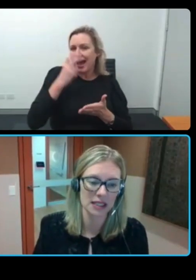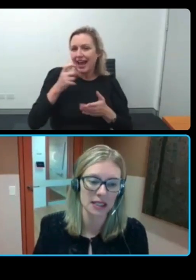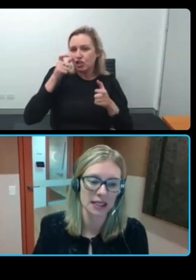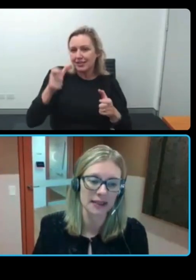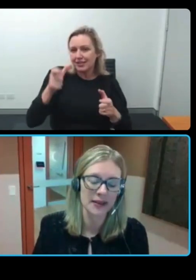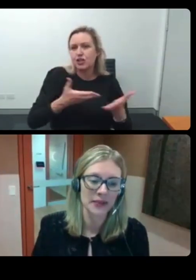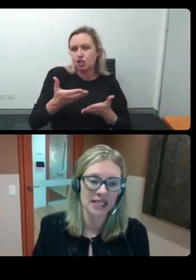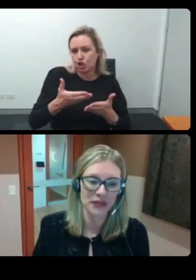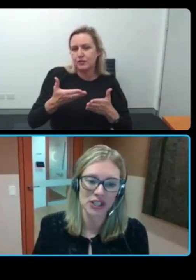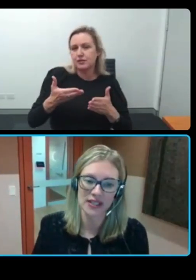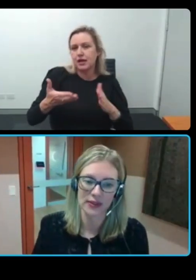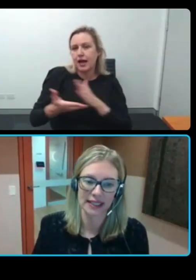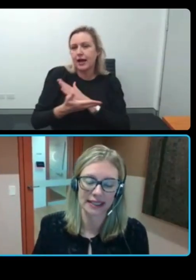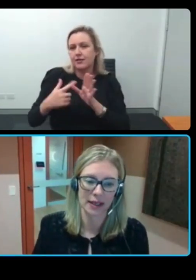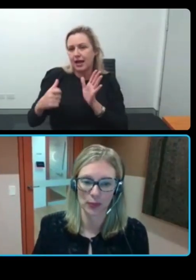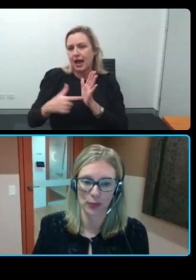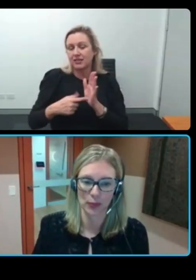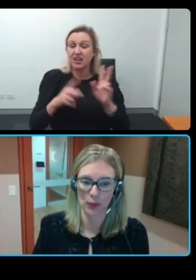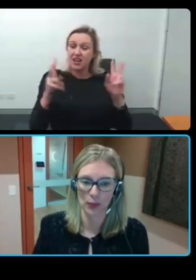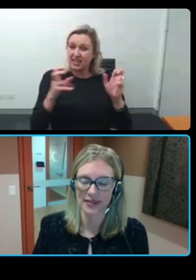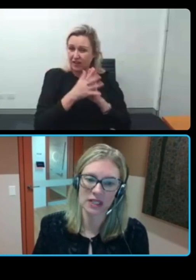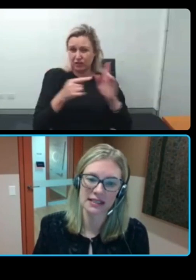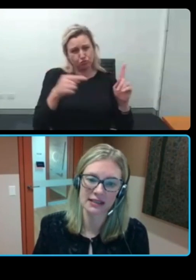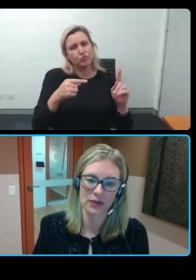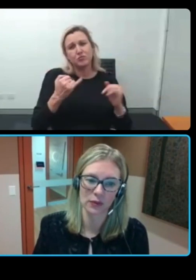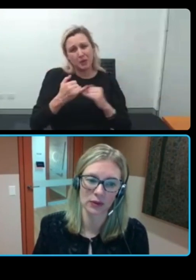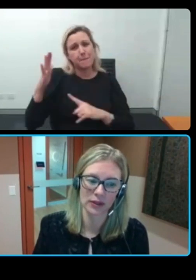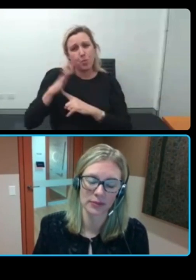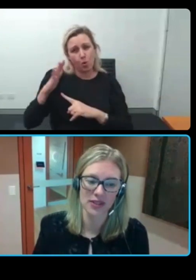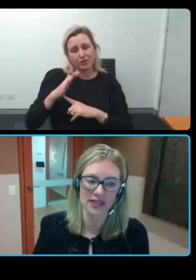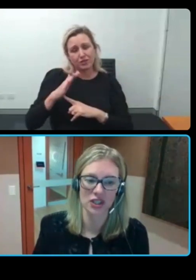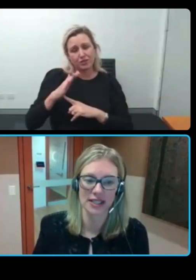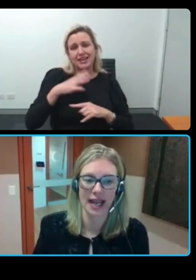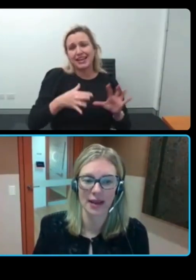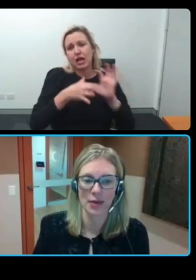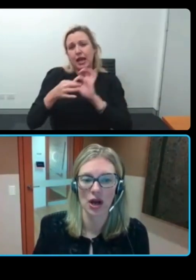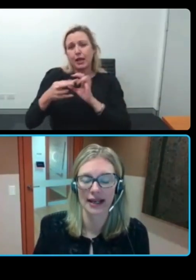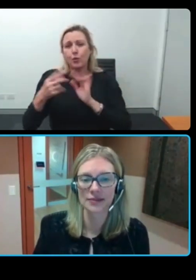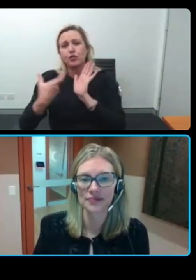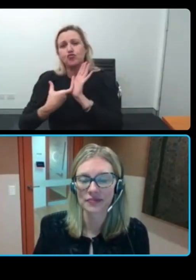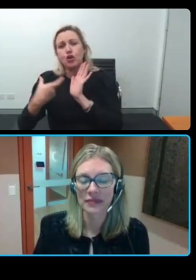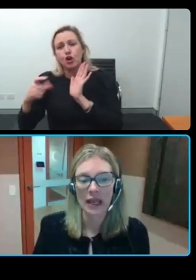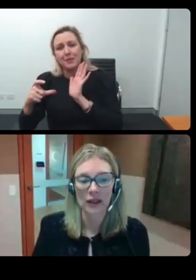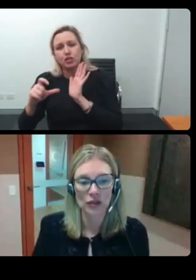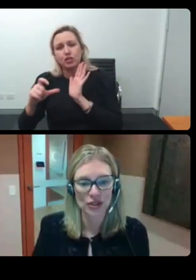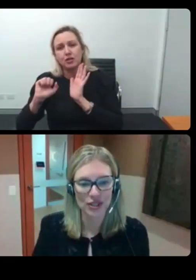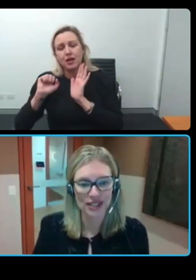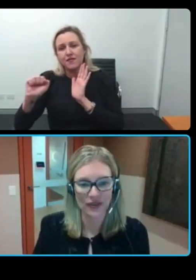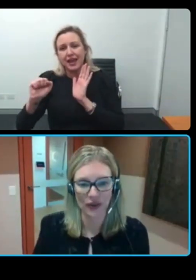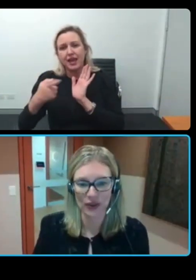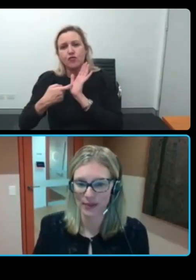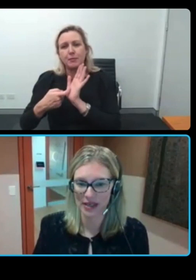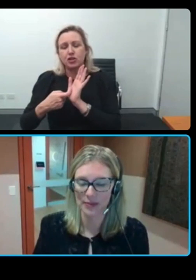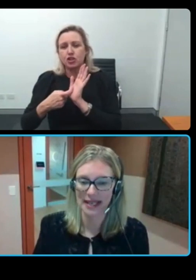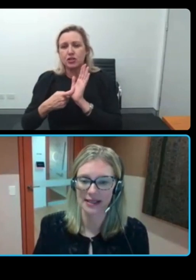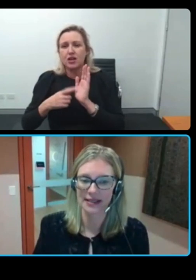Act. The definition is really important, so consistent with the Royal Commission's vision to aim higher and not just